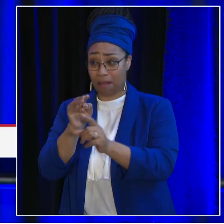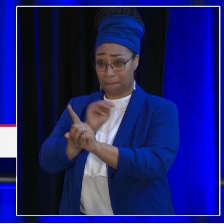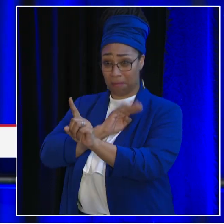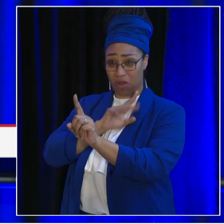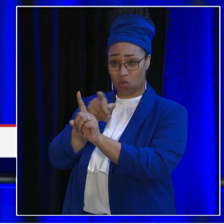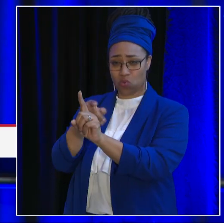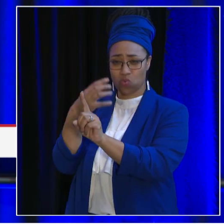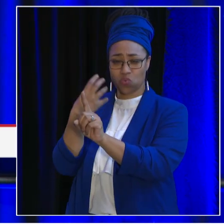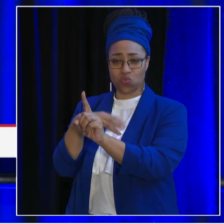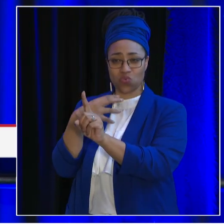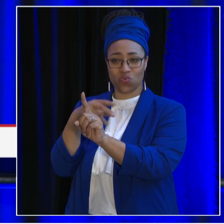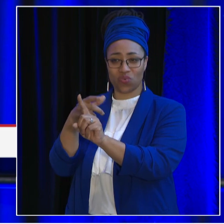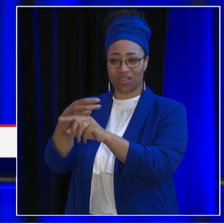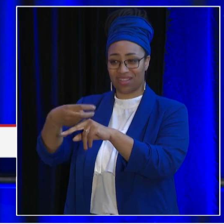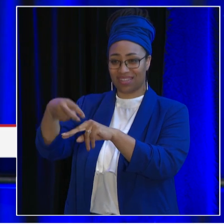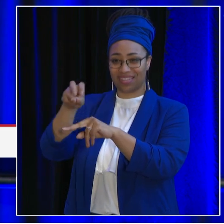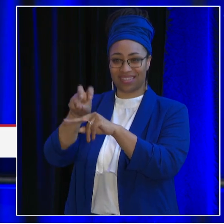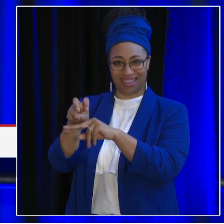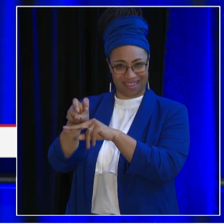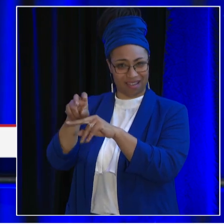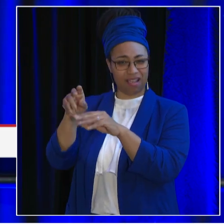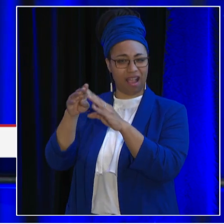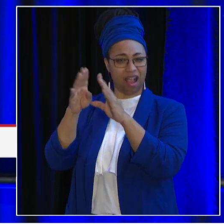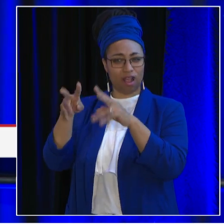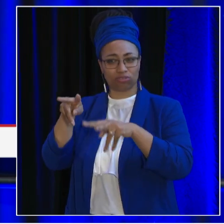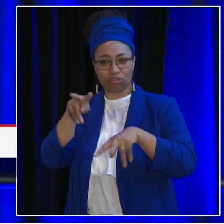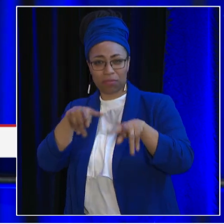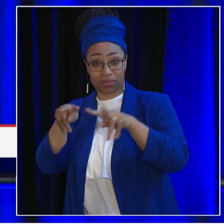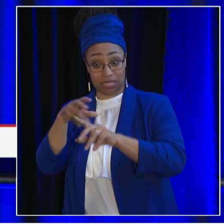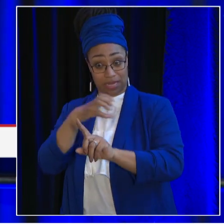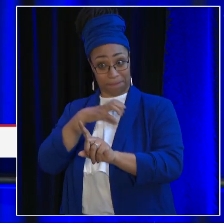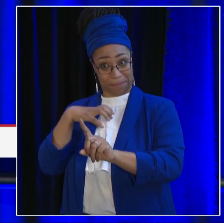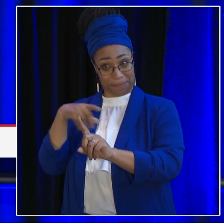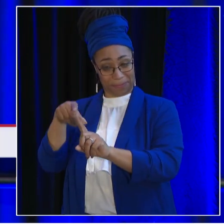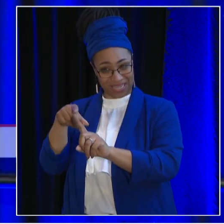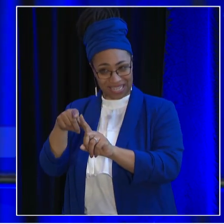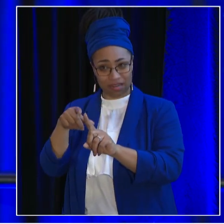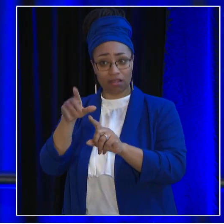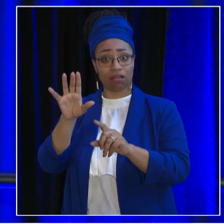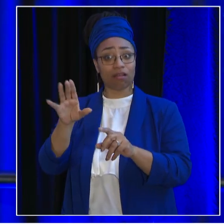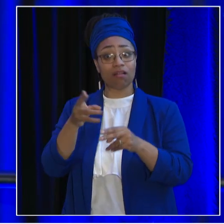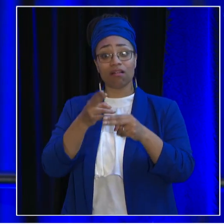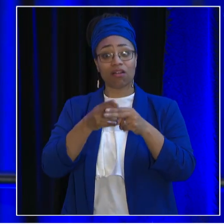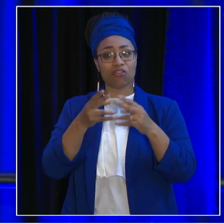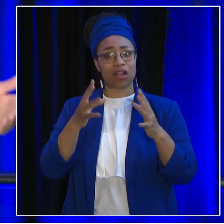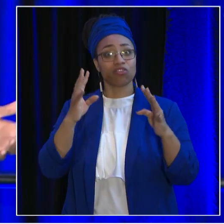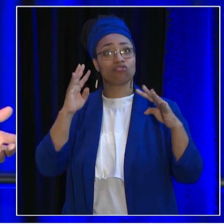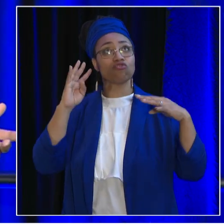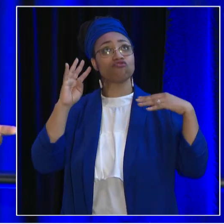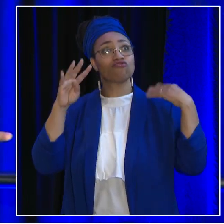Committee, aka the Crazy Committee. I'm on there with your favorite people, Marjorie Taylor